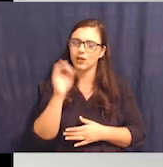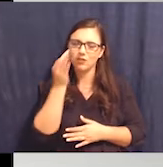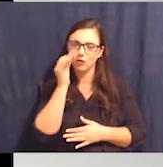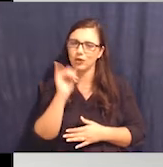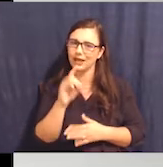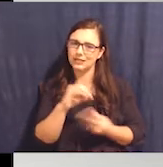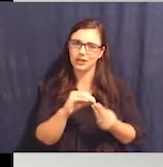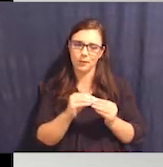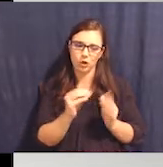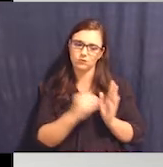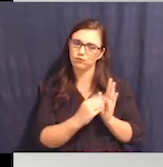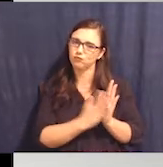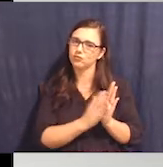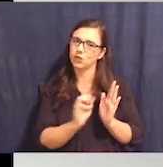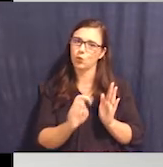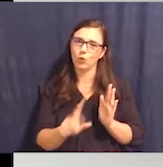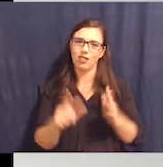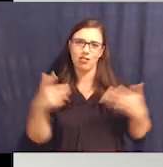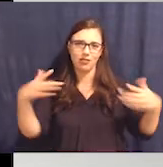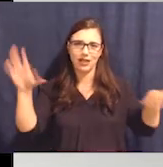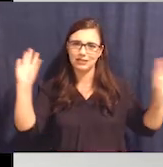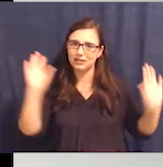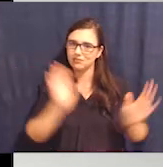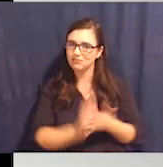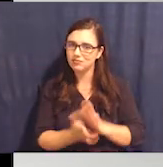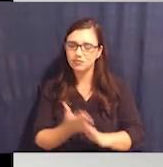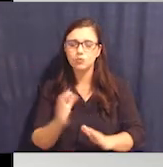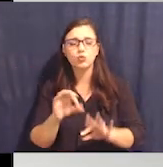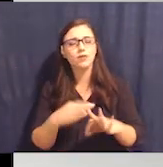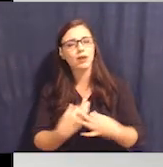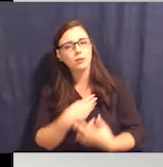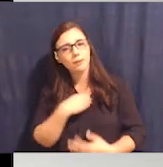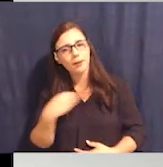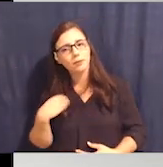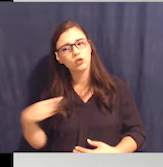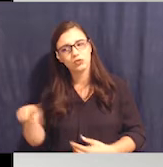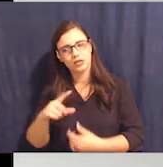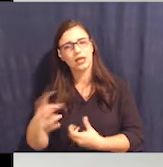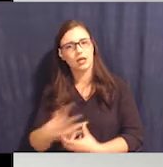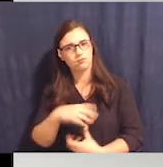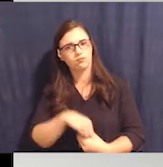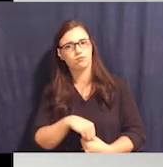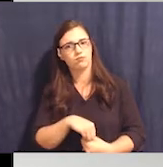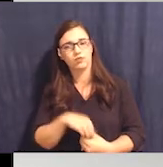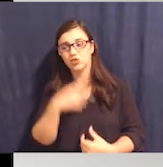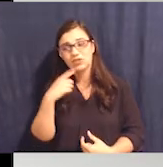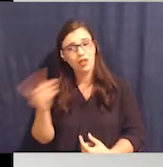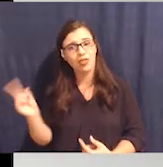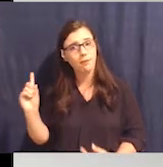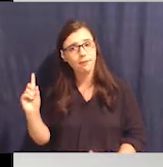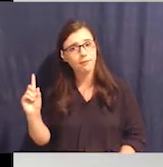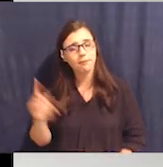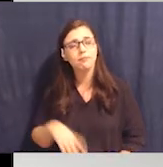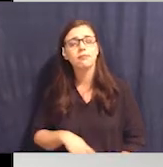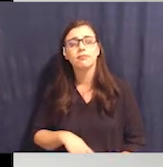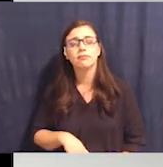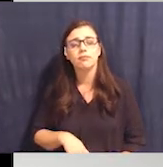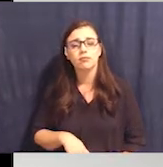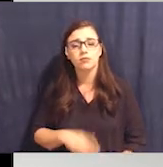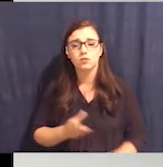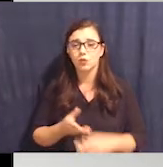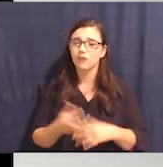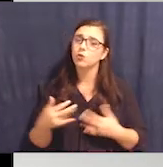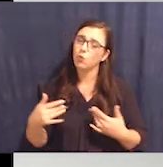ID number, and they can put it right in their will, and that's it. So you can have your family members on board. Just tell them.